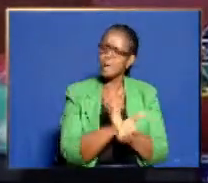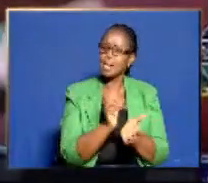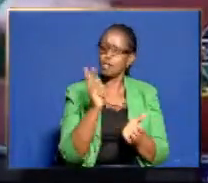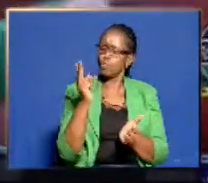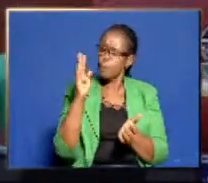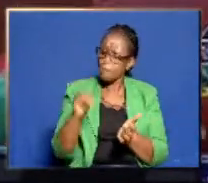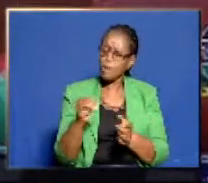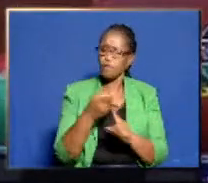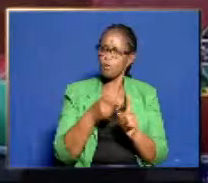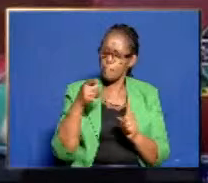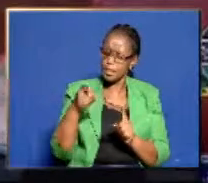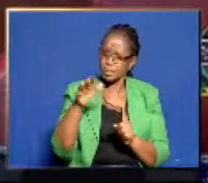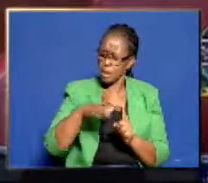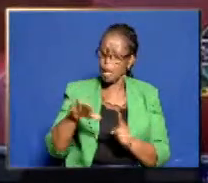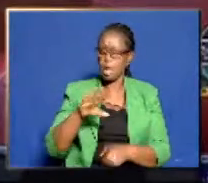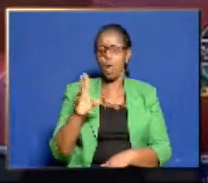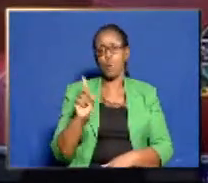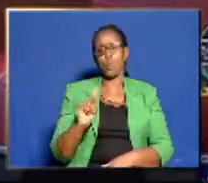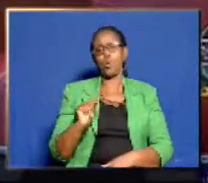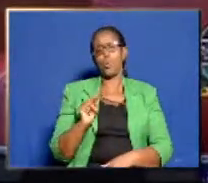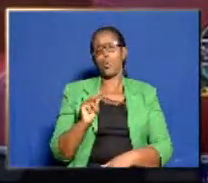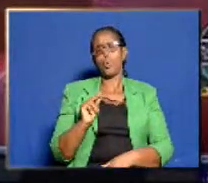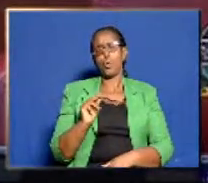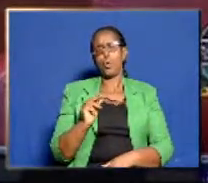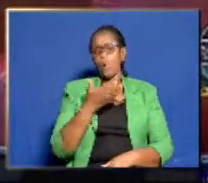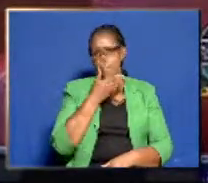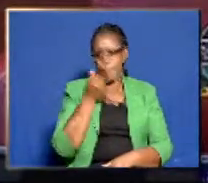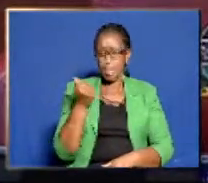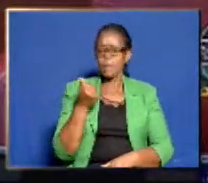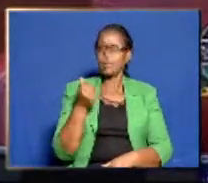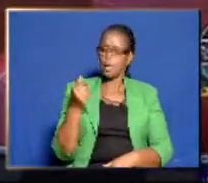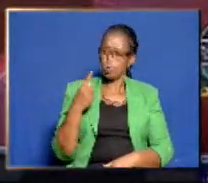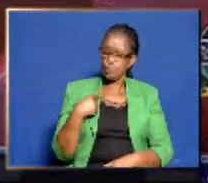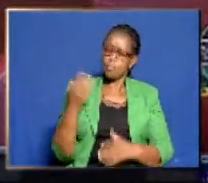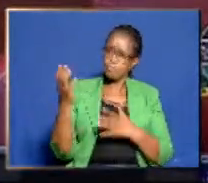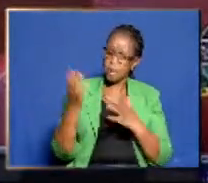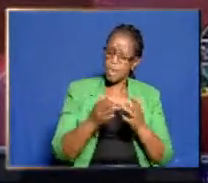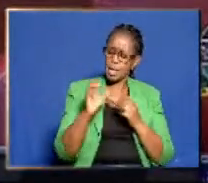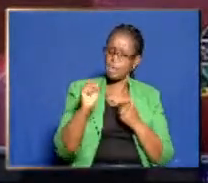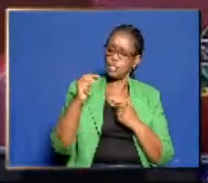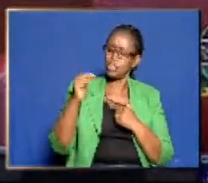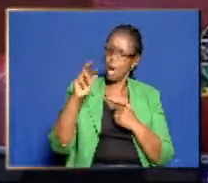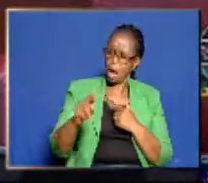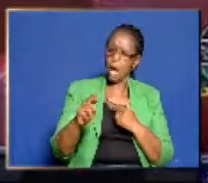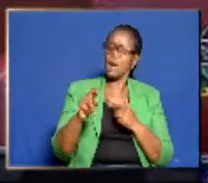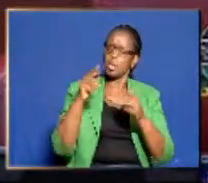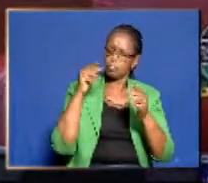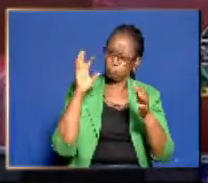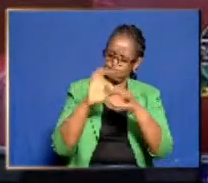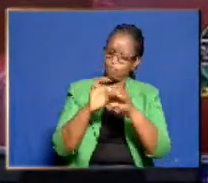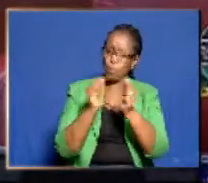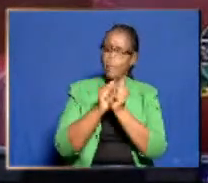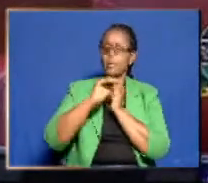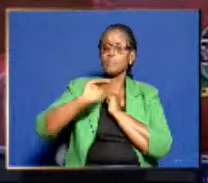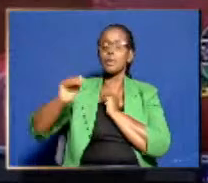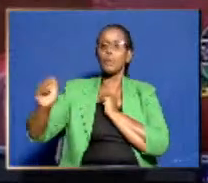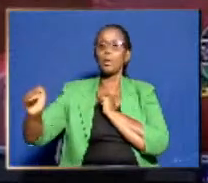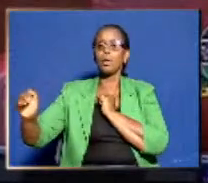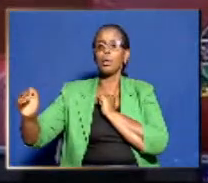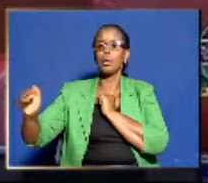region because of some of us. Let us have the standard gauge railway be complete at least to a town. Even if it is not